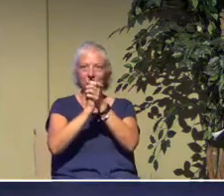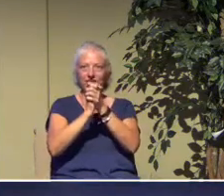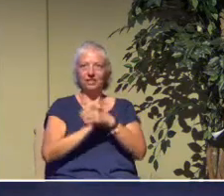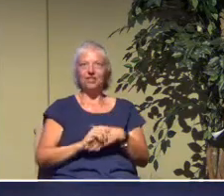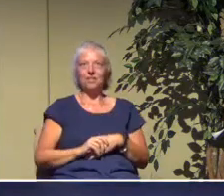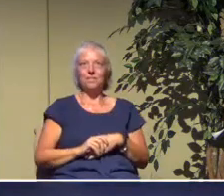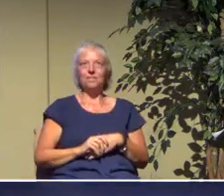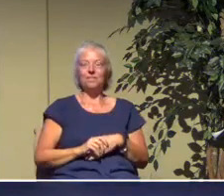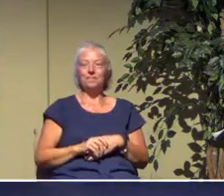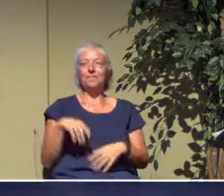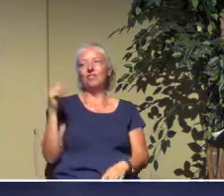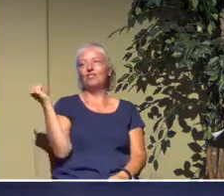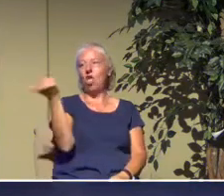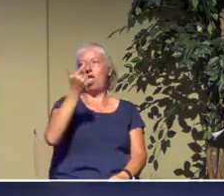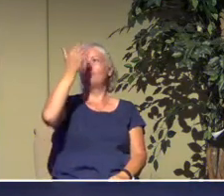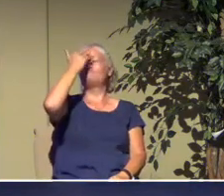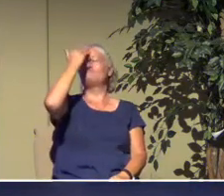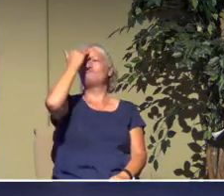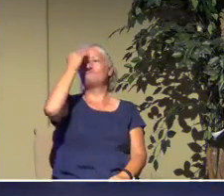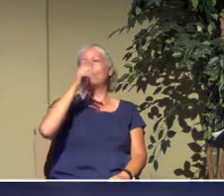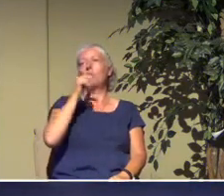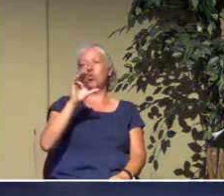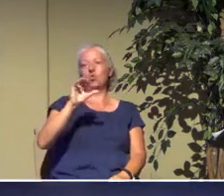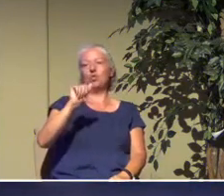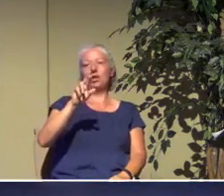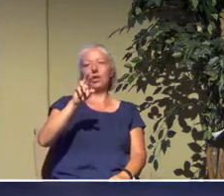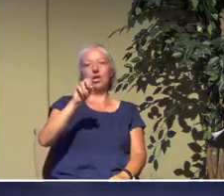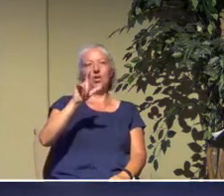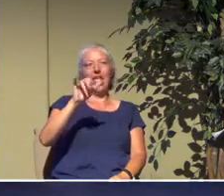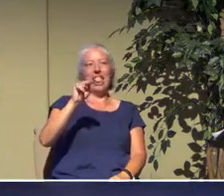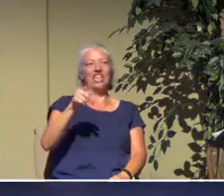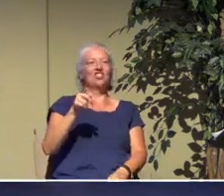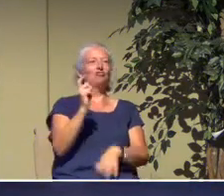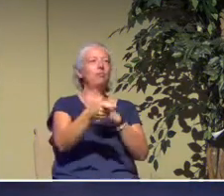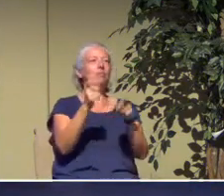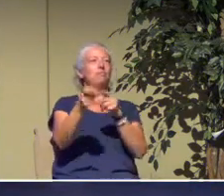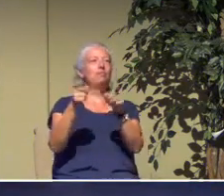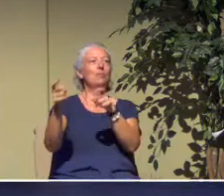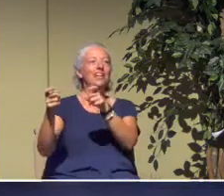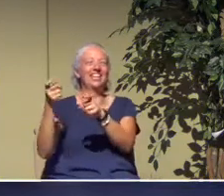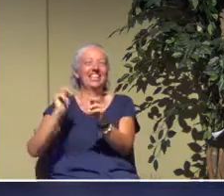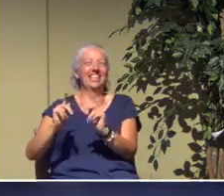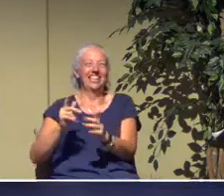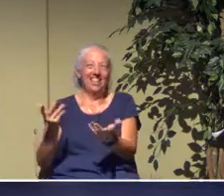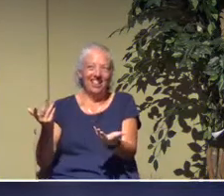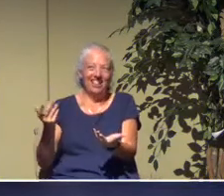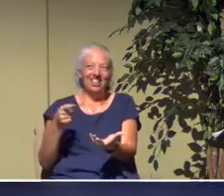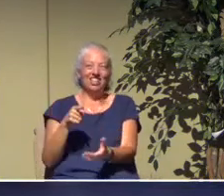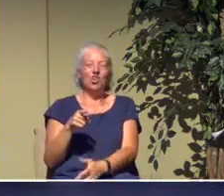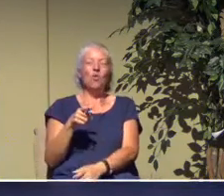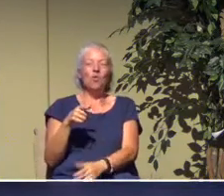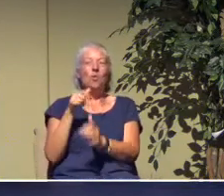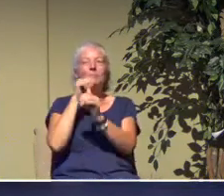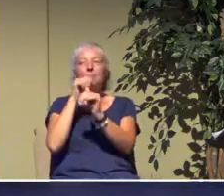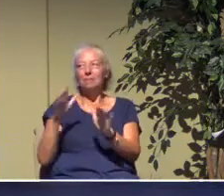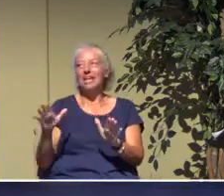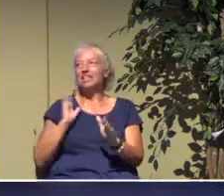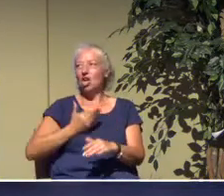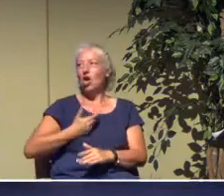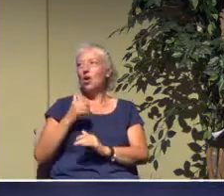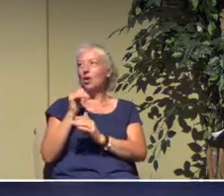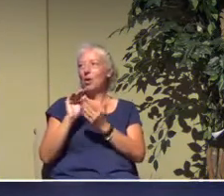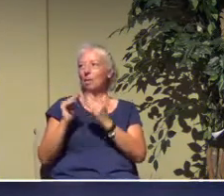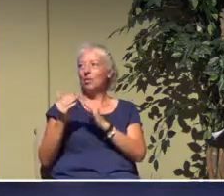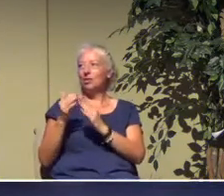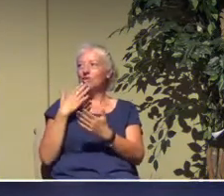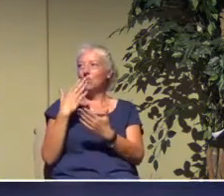Everybody knows Carolyn. Carolyn's the one that gives gifts to everybody. It's amazing. She's a real blessing to this community. So